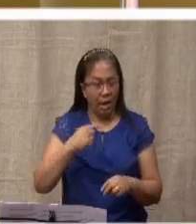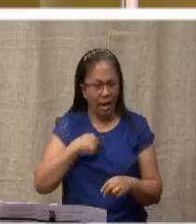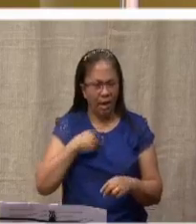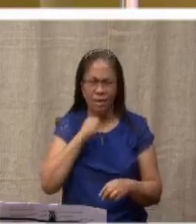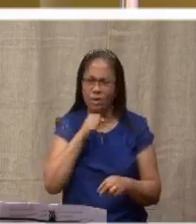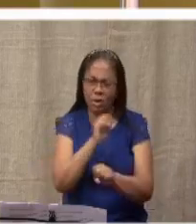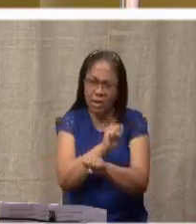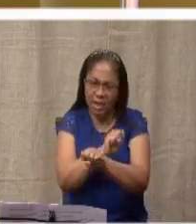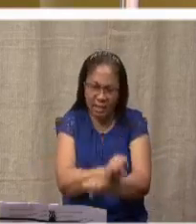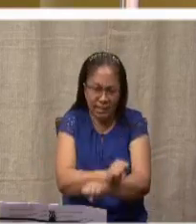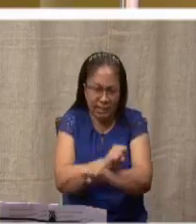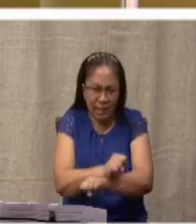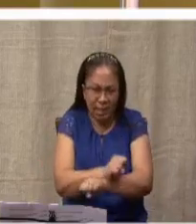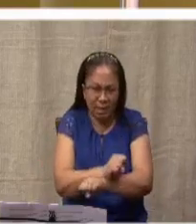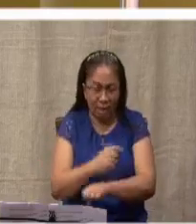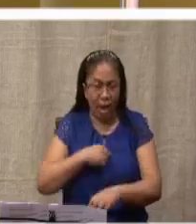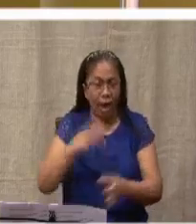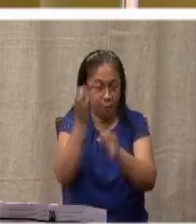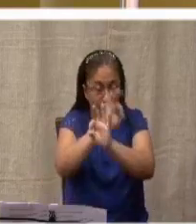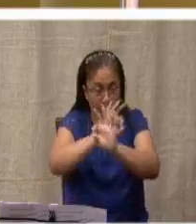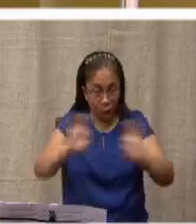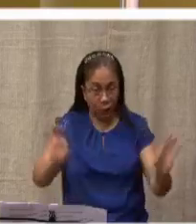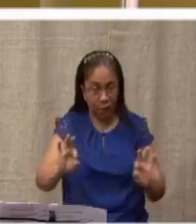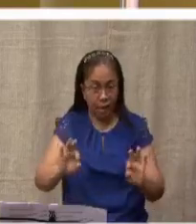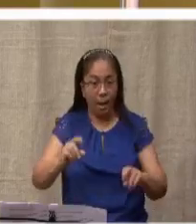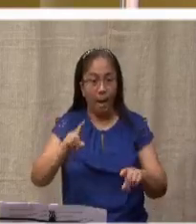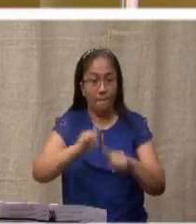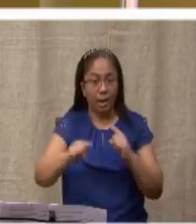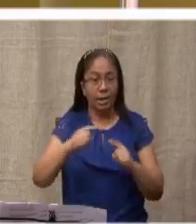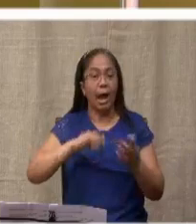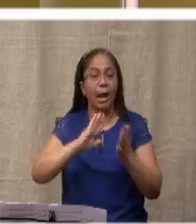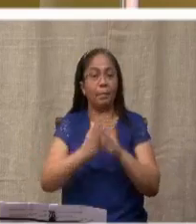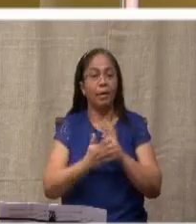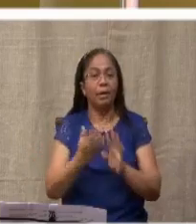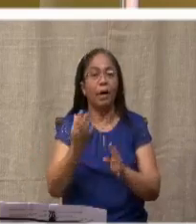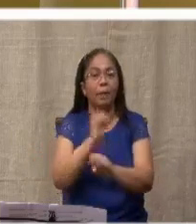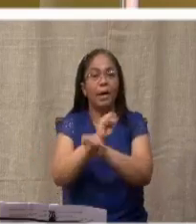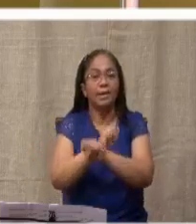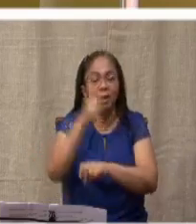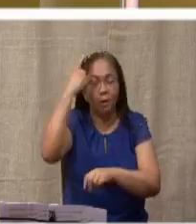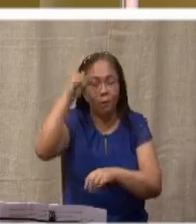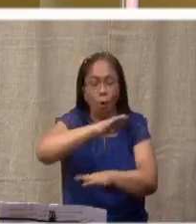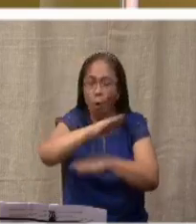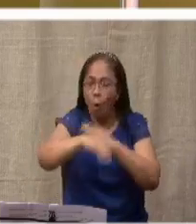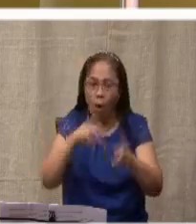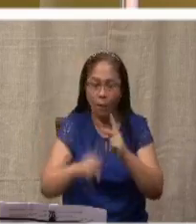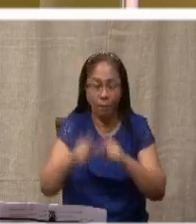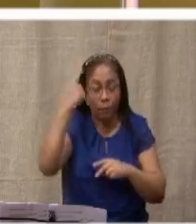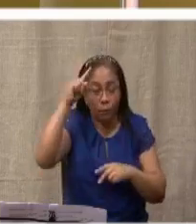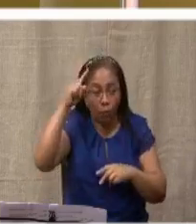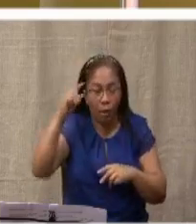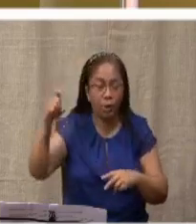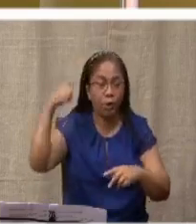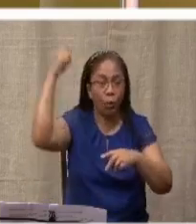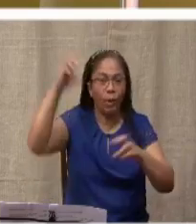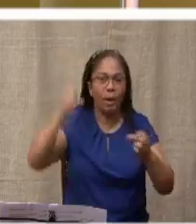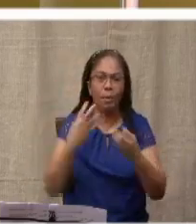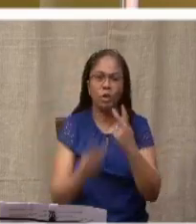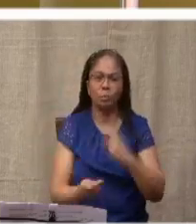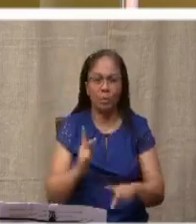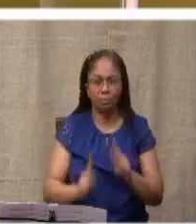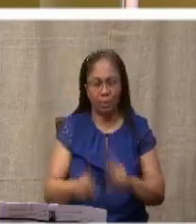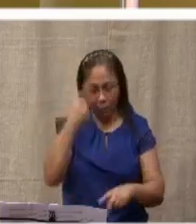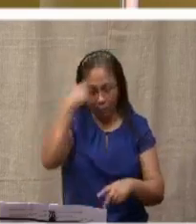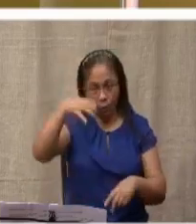a slave of any man i have made myself the sleeve of everyone so as to win as many as i could